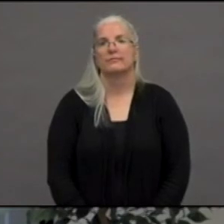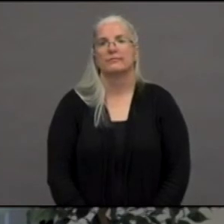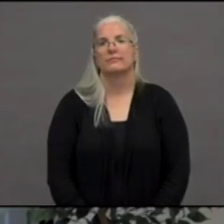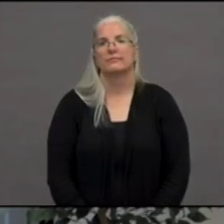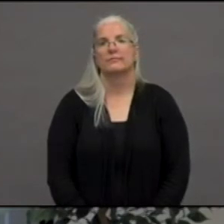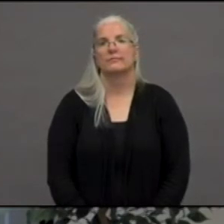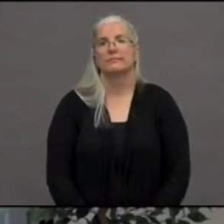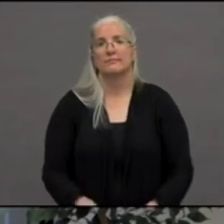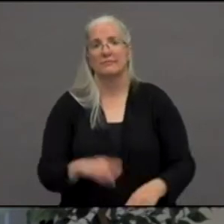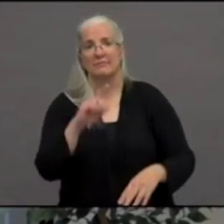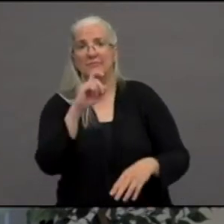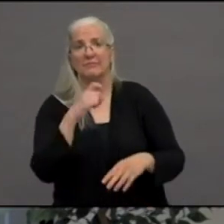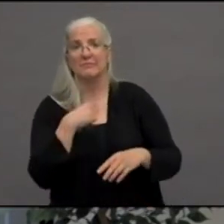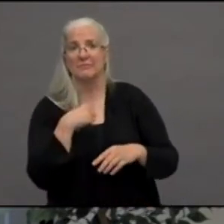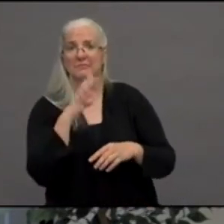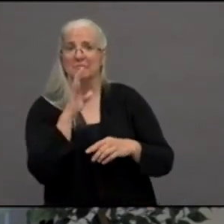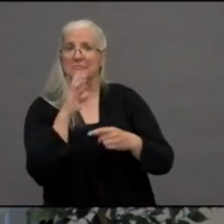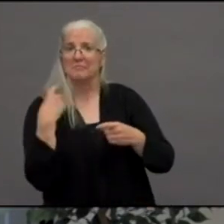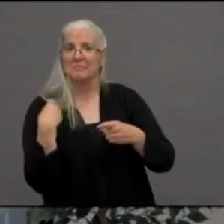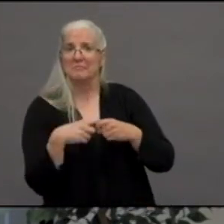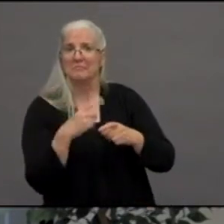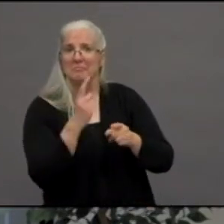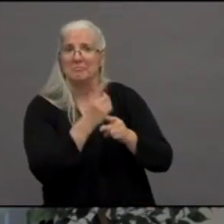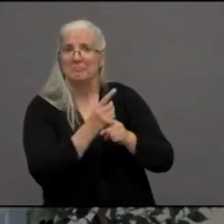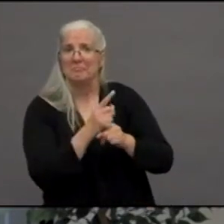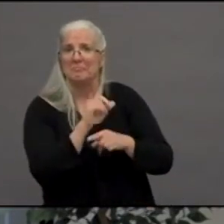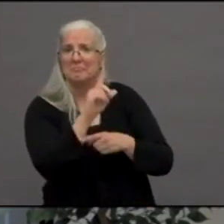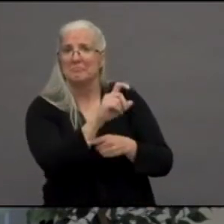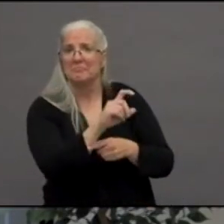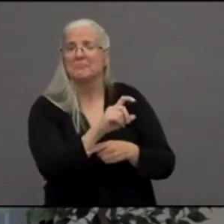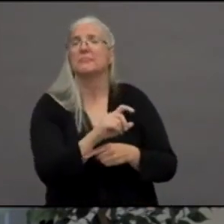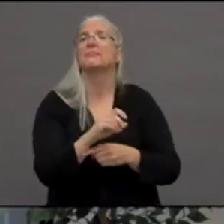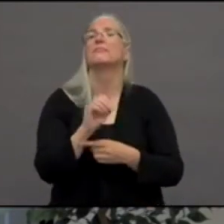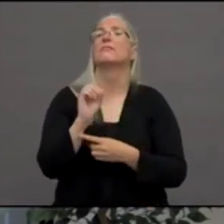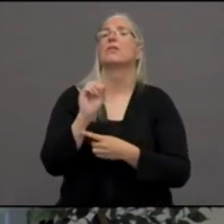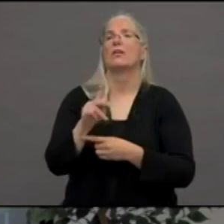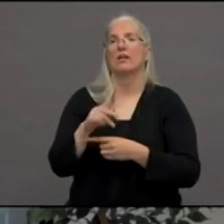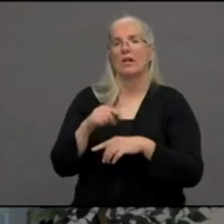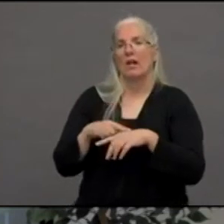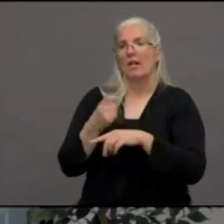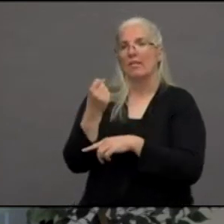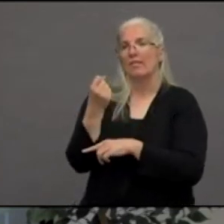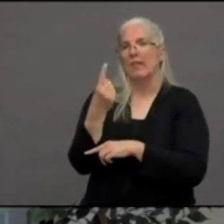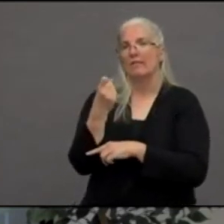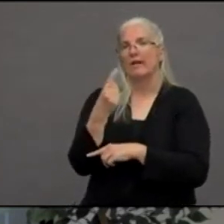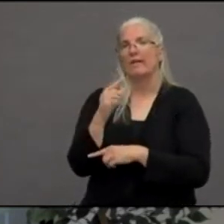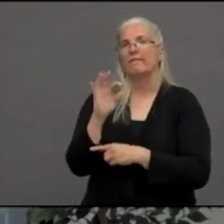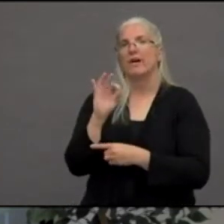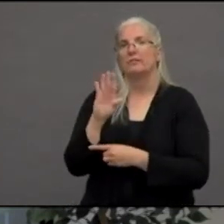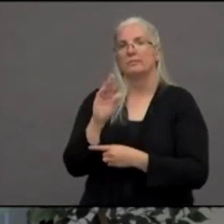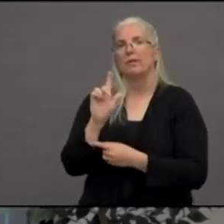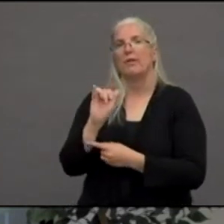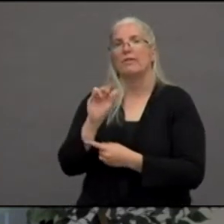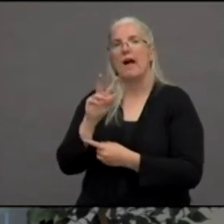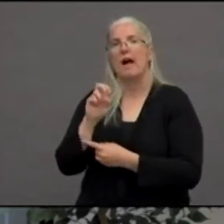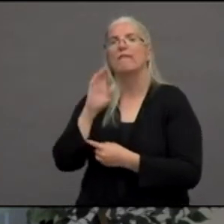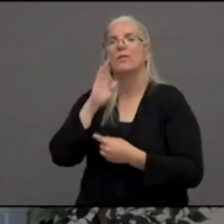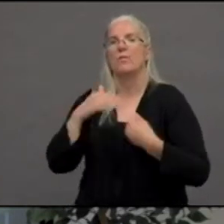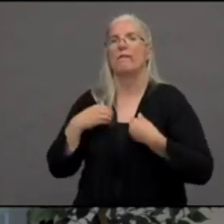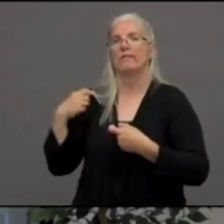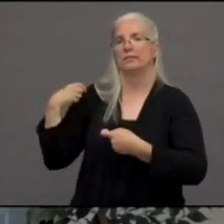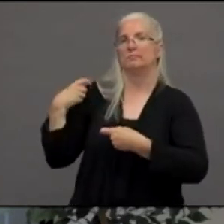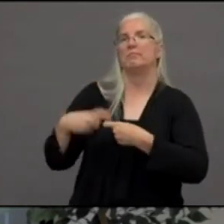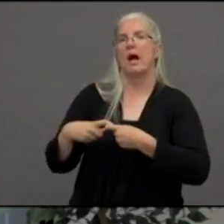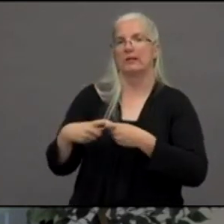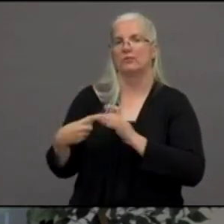I'm practicing. Anyway, Facebook Live in Spanish comes up at 11. We hope you will join us for that. Be safe, everyone. Have